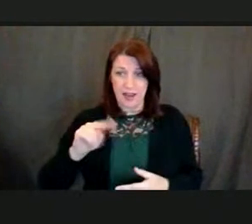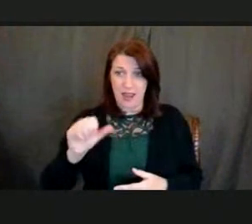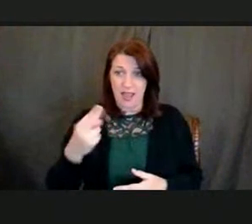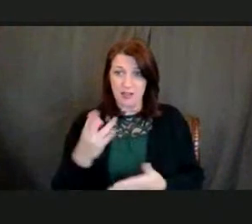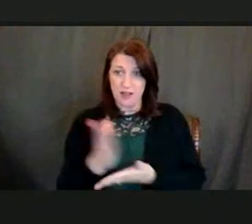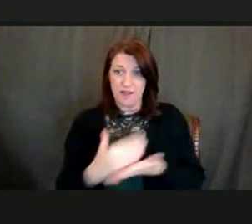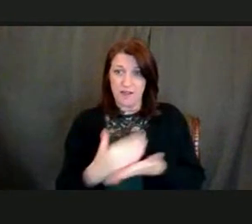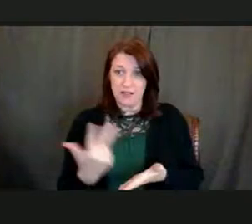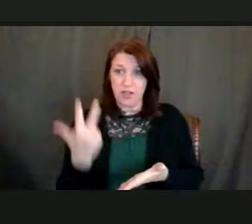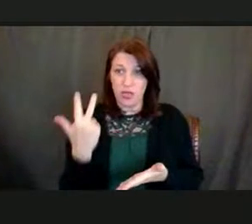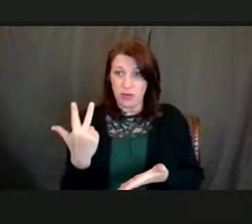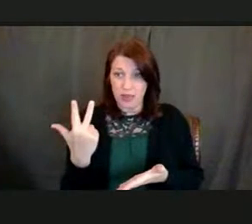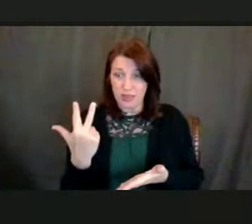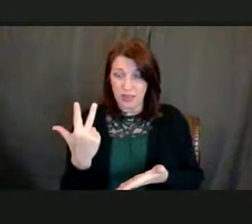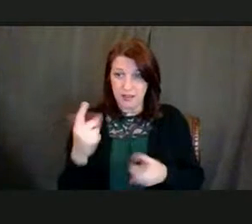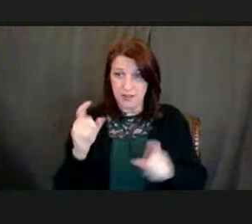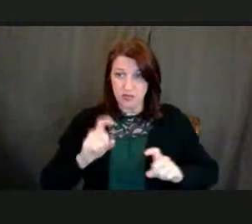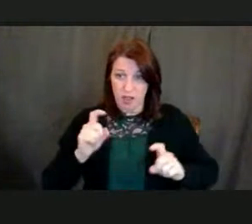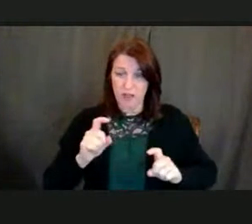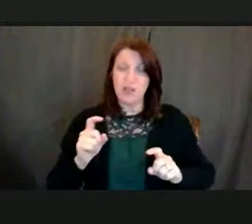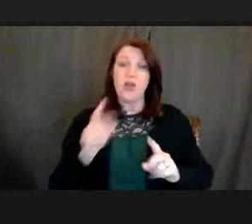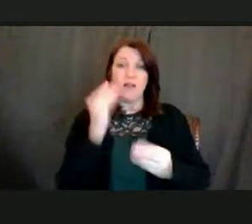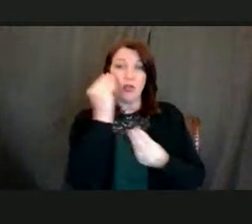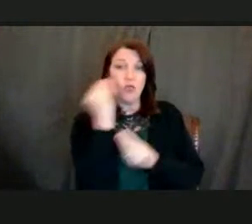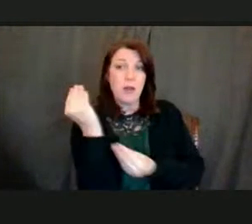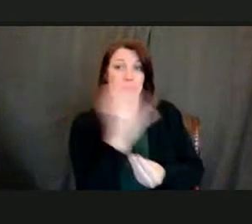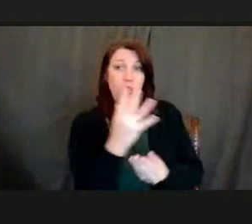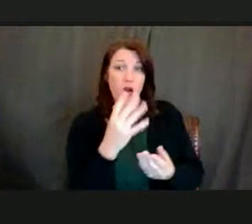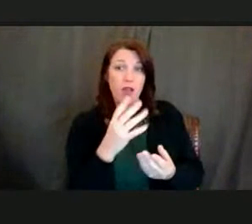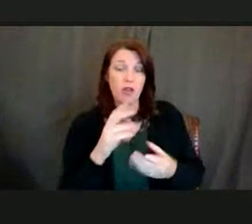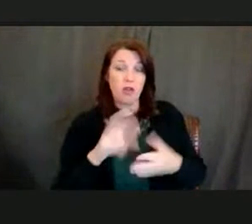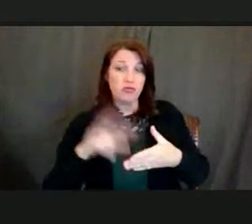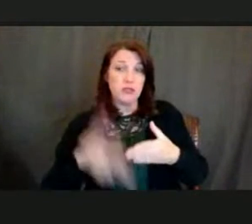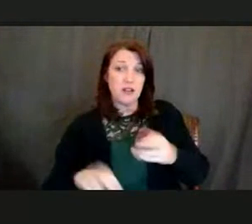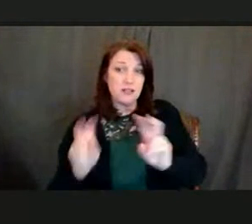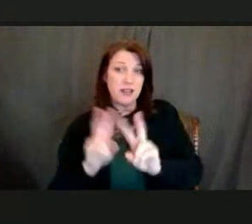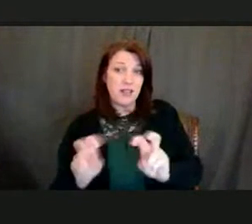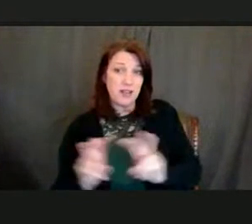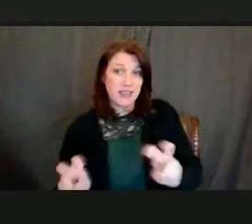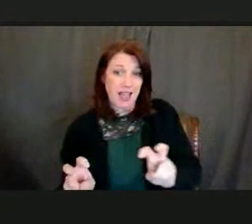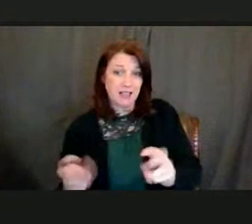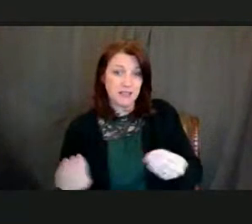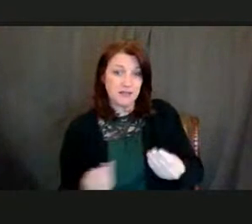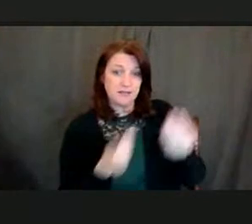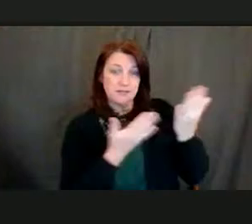clinical trial, you then must report the results of those analyses to clinicaltrials.gov.